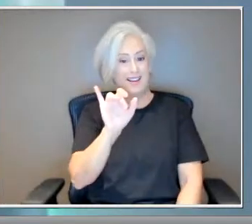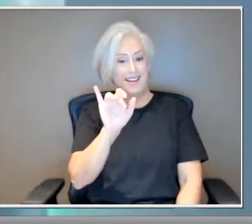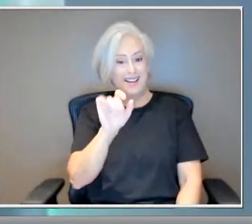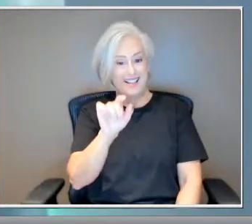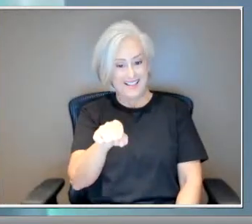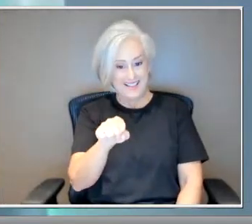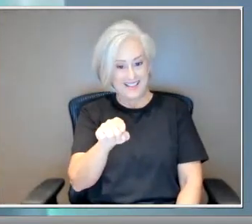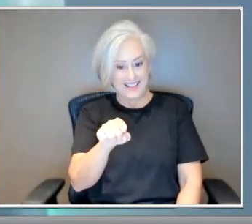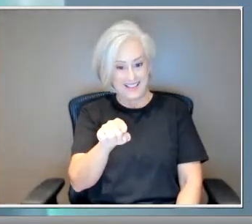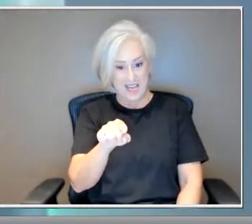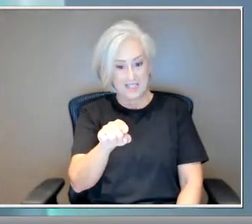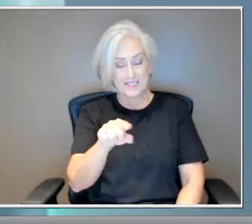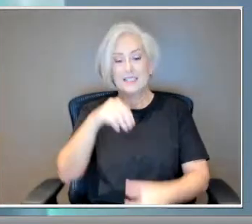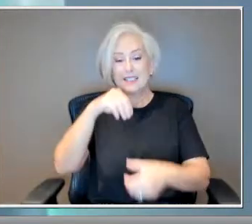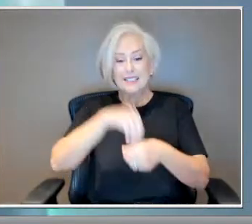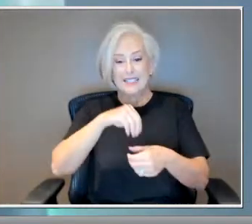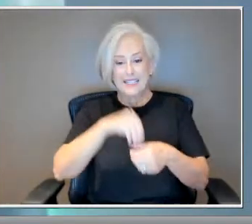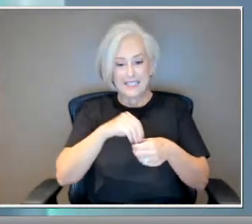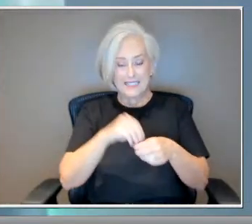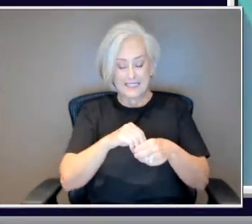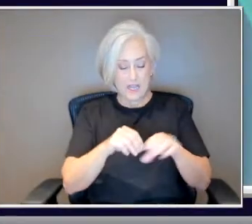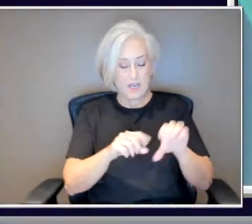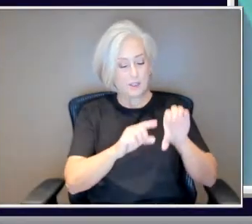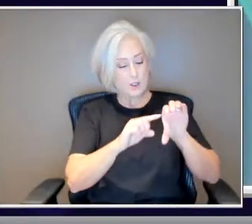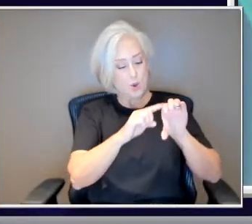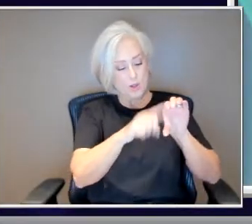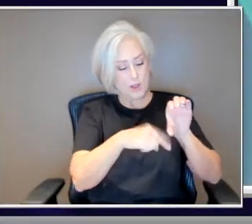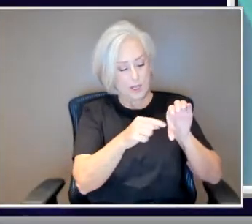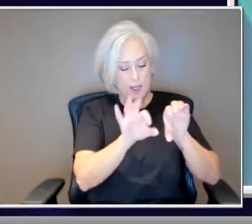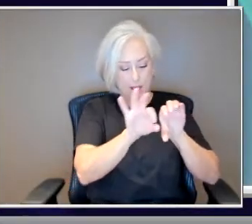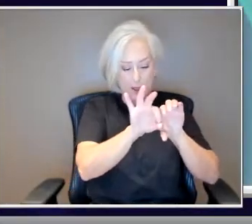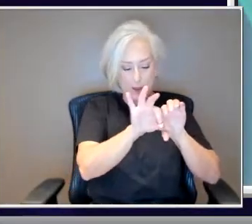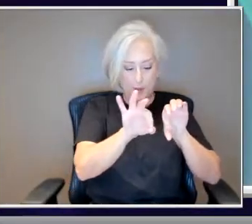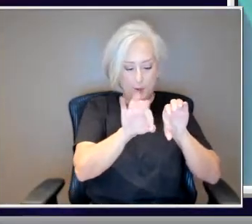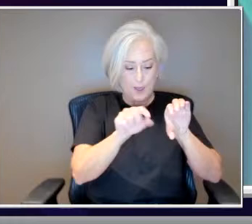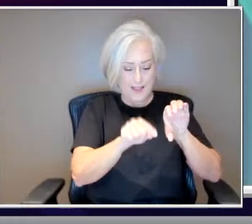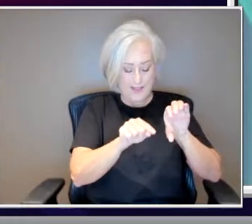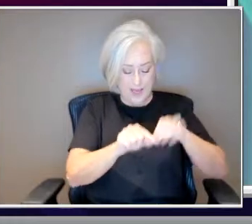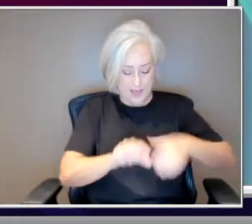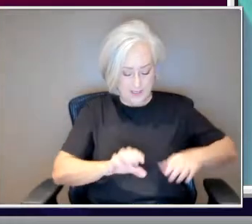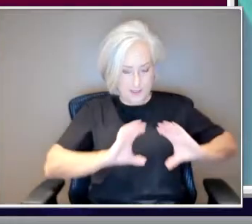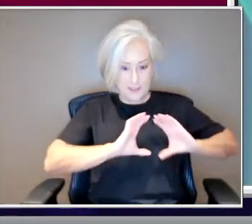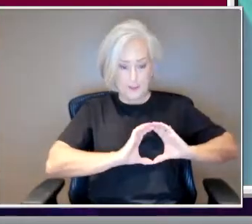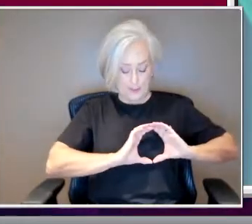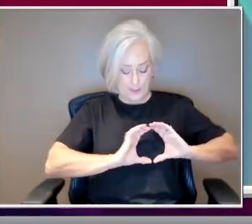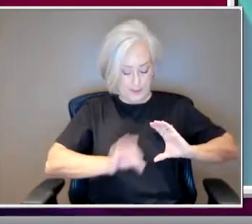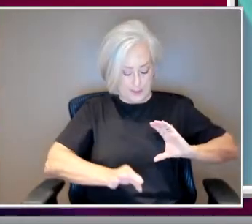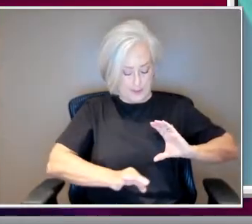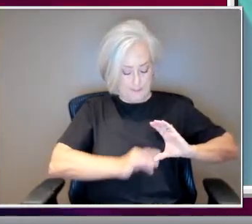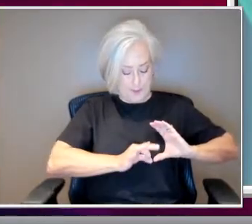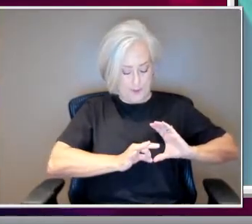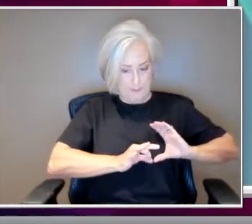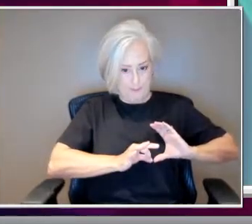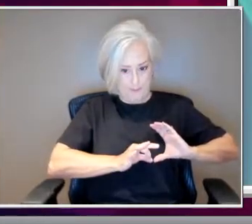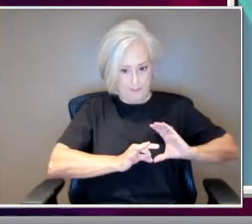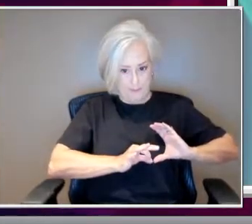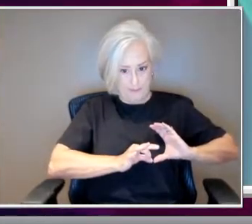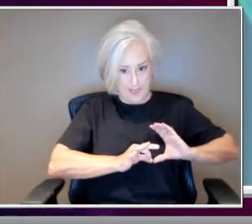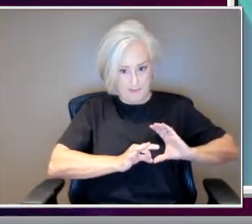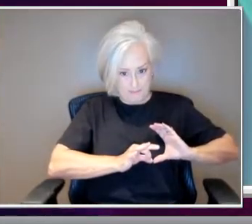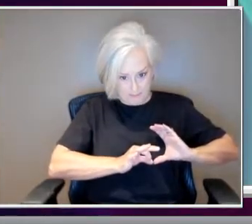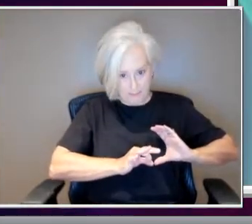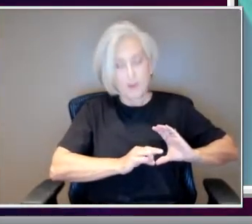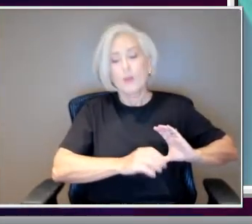that's inside the patient's heart. The left ventricle. Yeah, and there's a sewing cuff that we put on the apex that you can kind of see right underneath where the